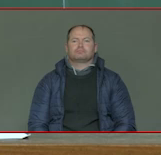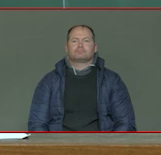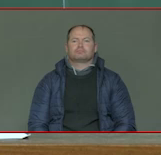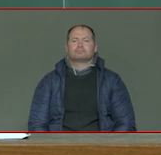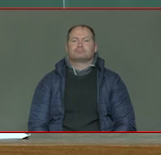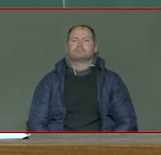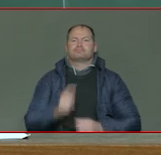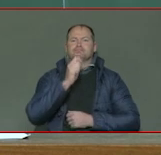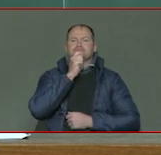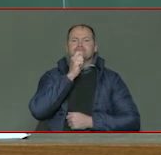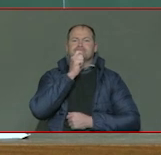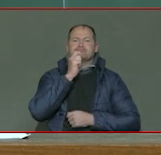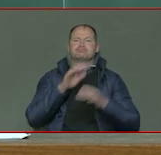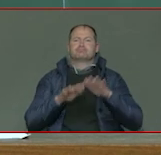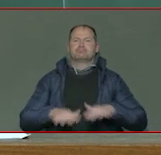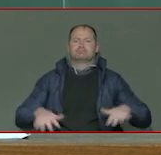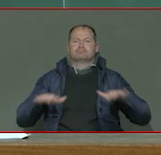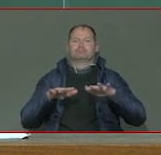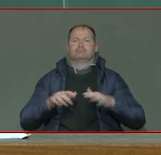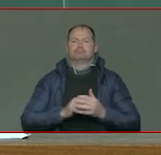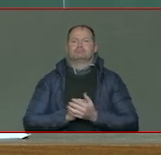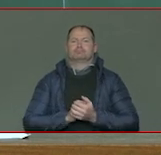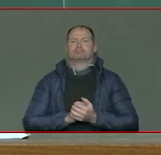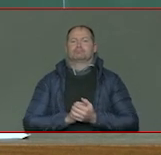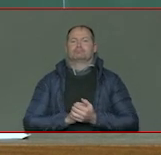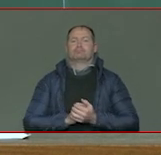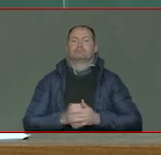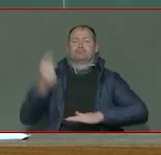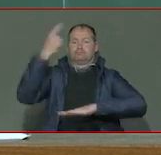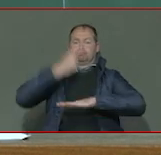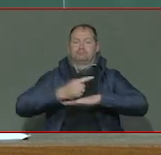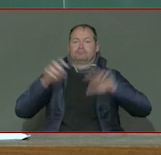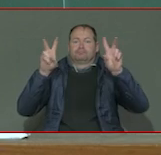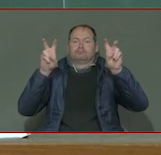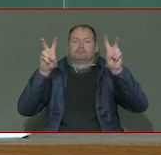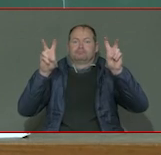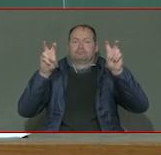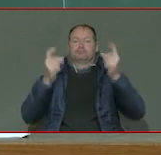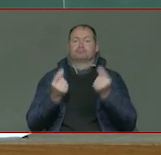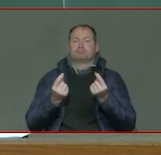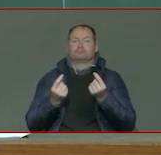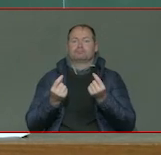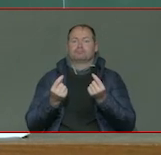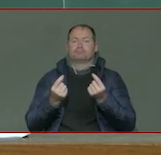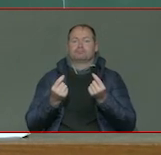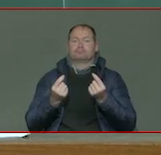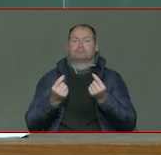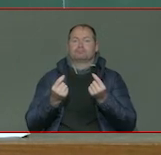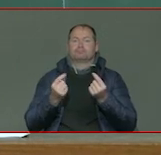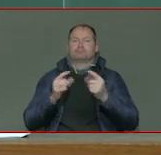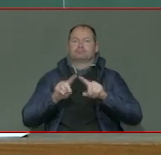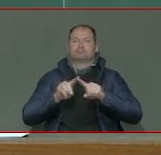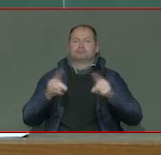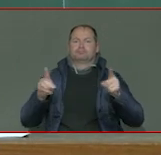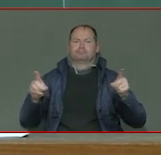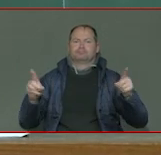Right, good morning everyone. Right people, today we're going to do differential calculus. Now differential calculus is a